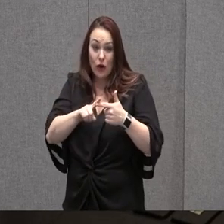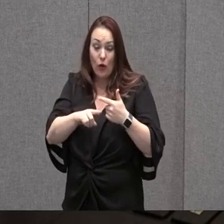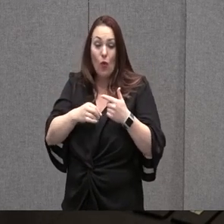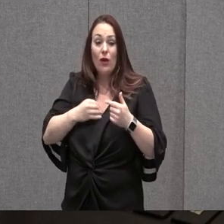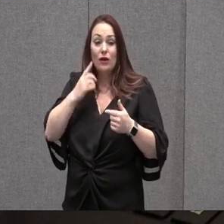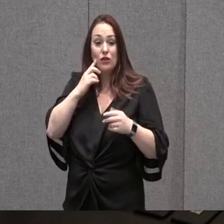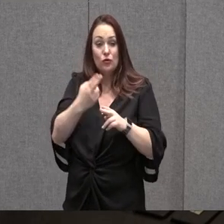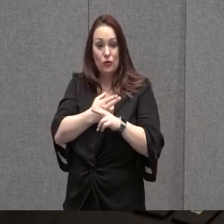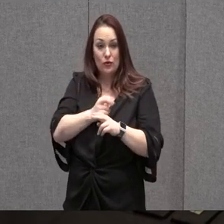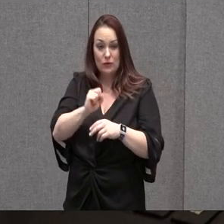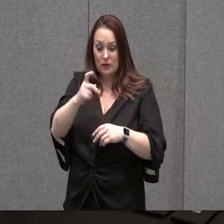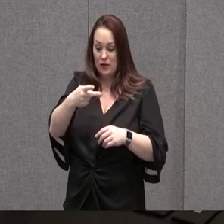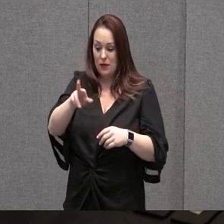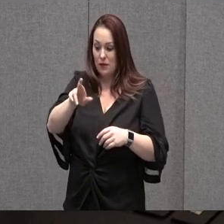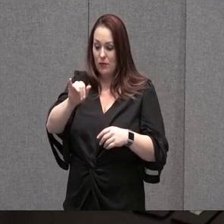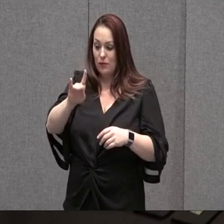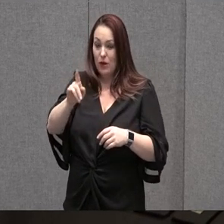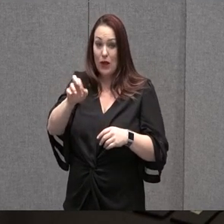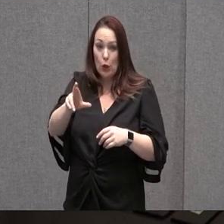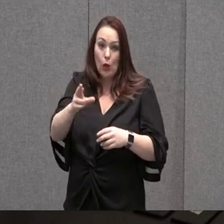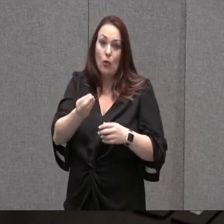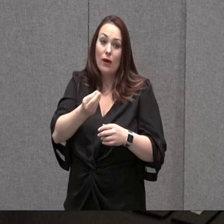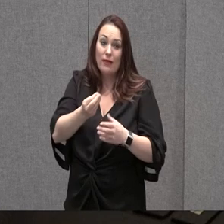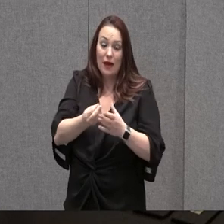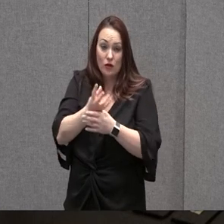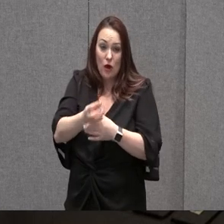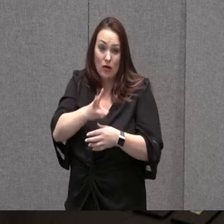garden hoses to get the job done.